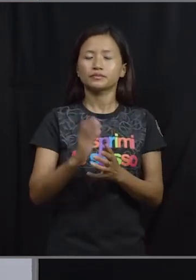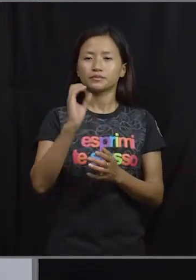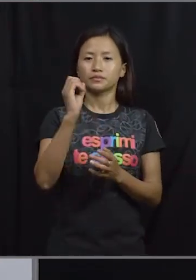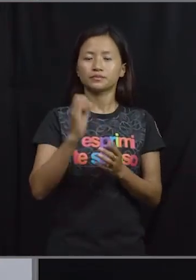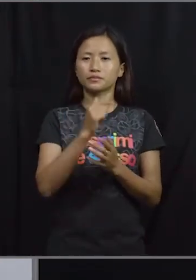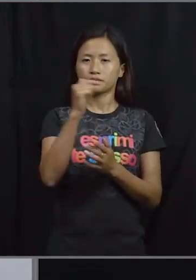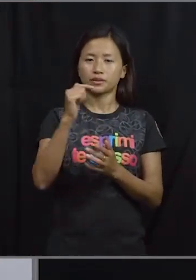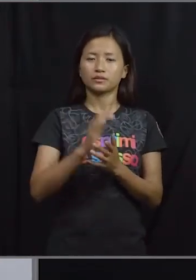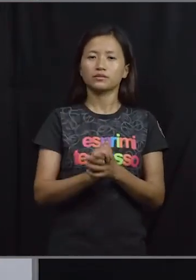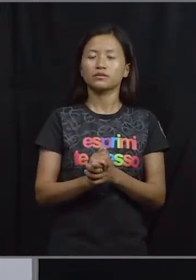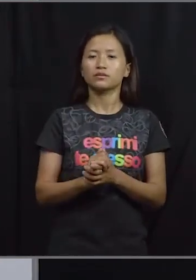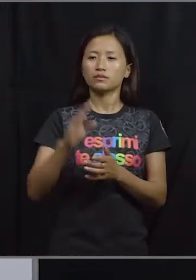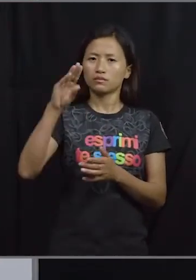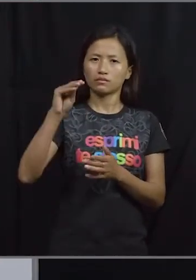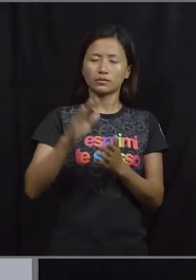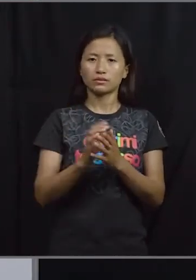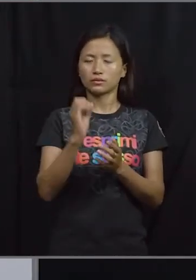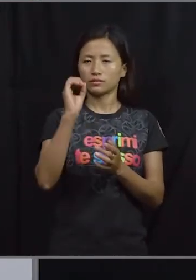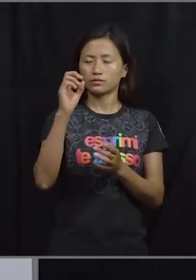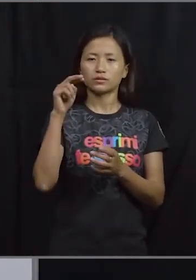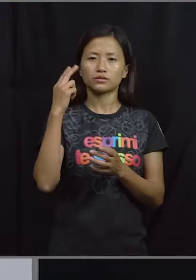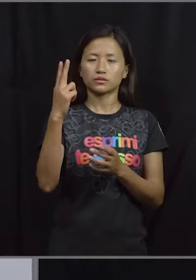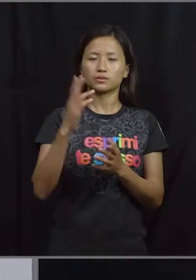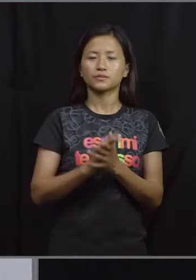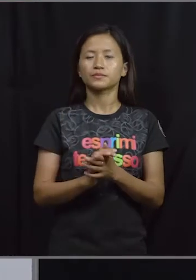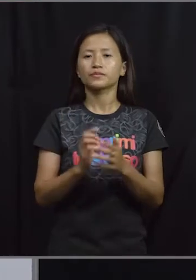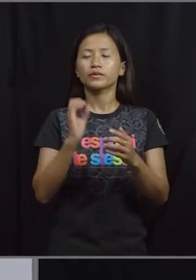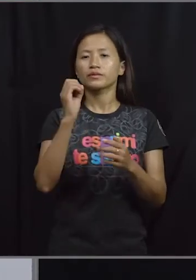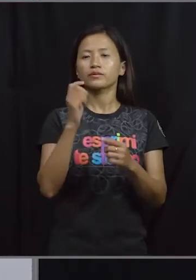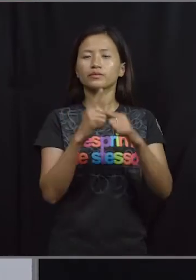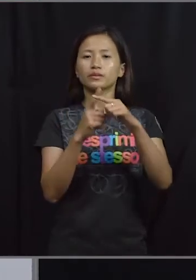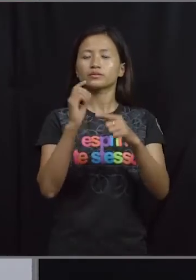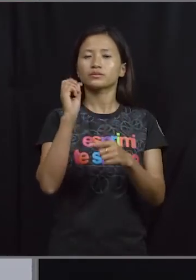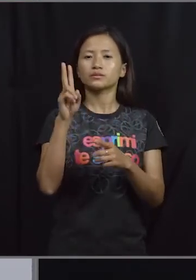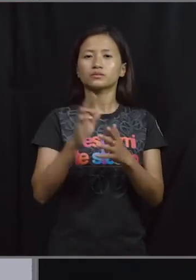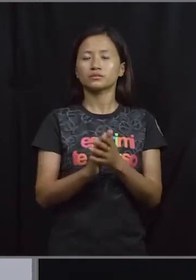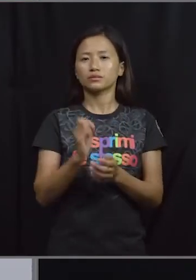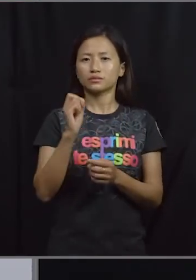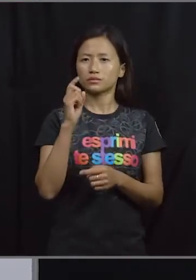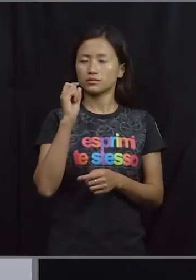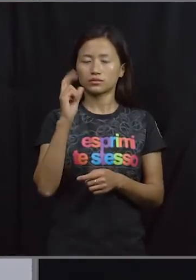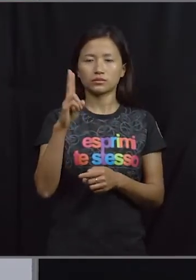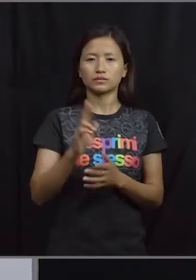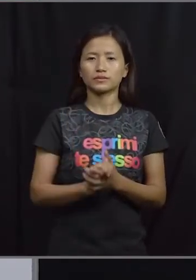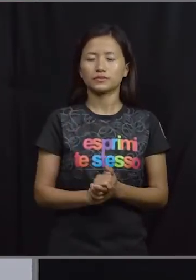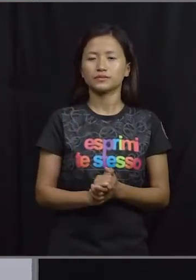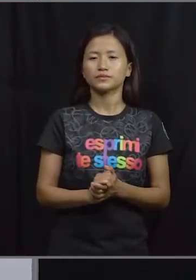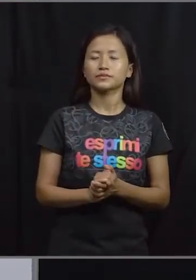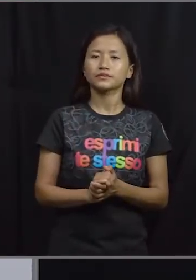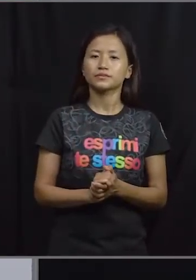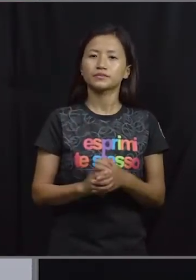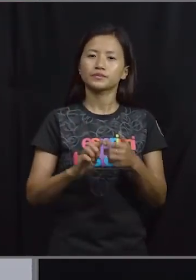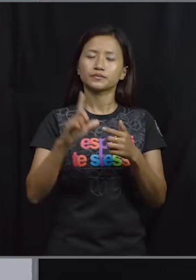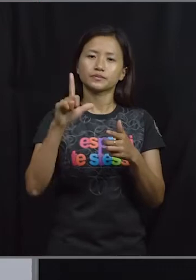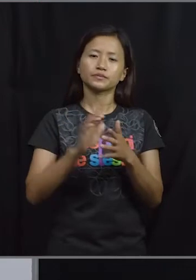0 minus of minus 2, so that is 0 plus 2, that is 2, clear. And here for this